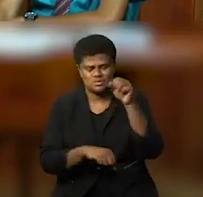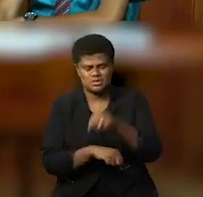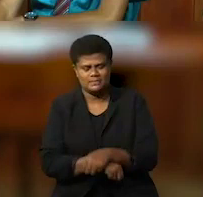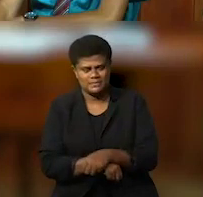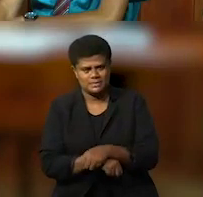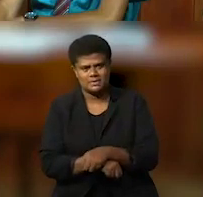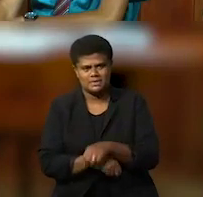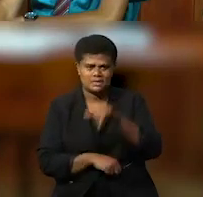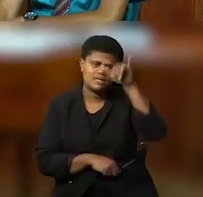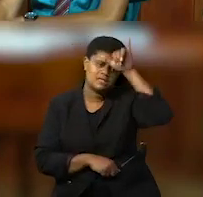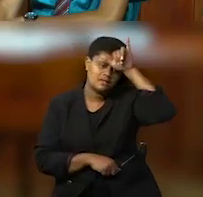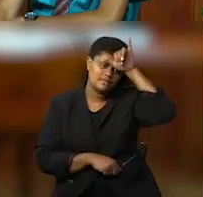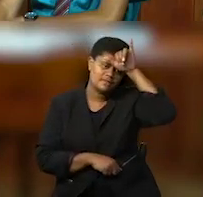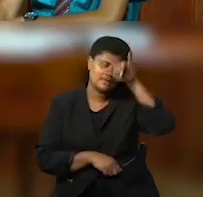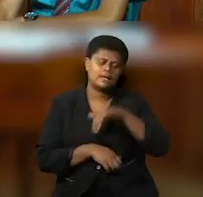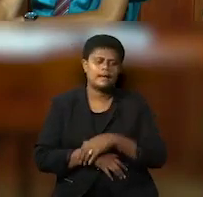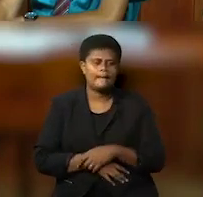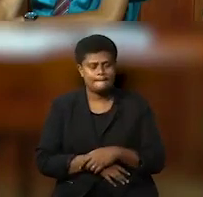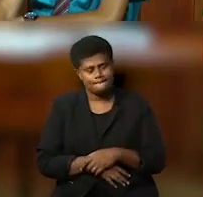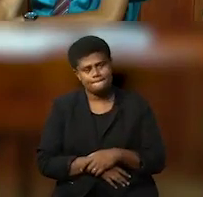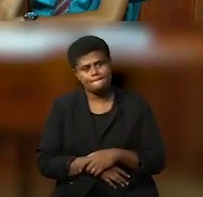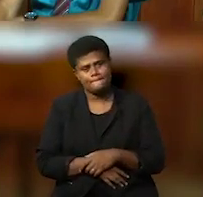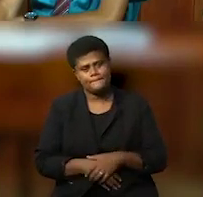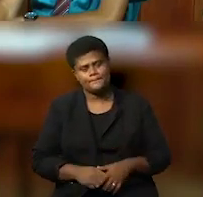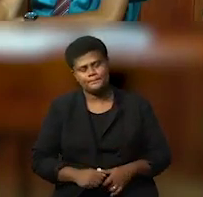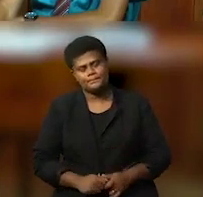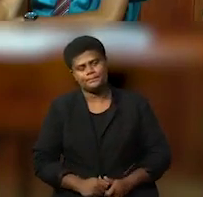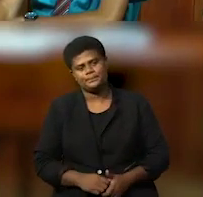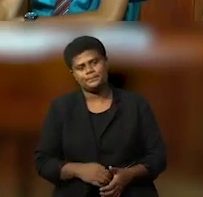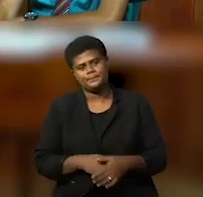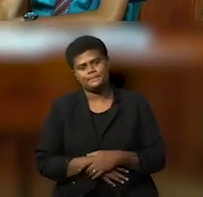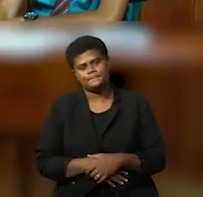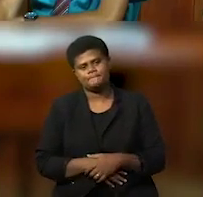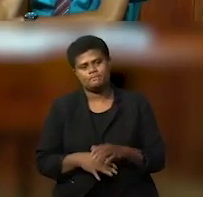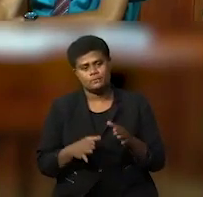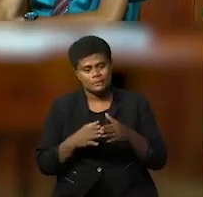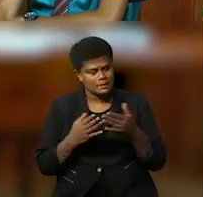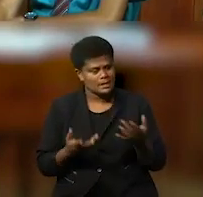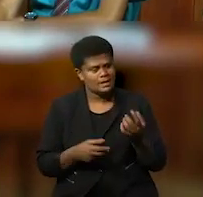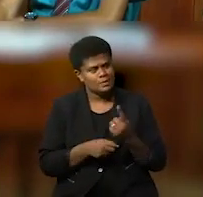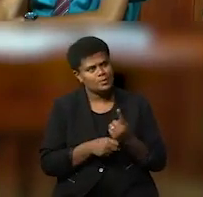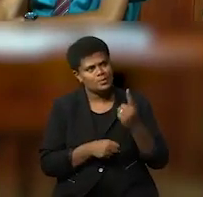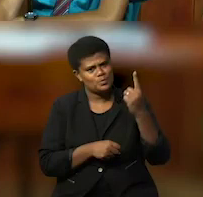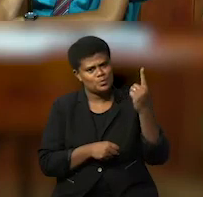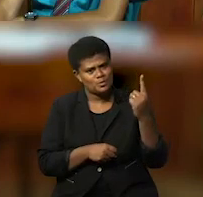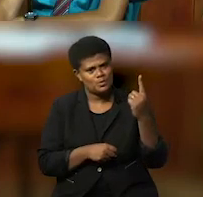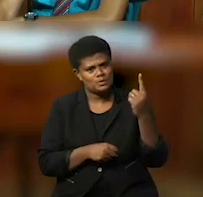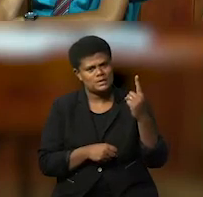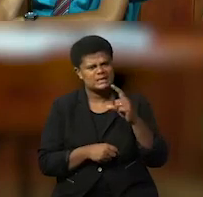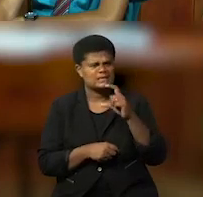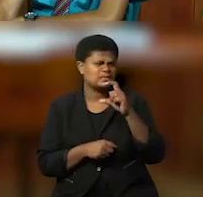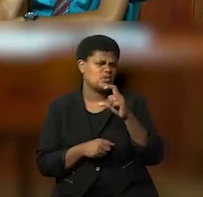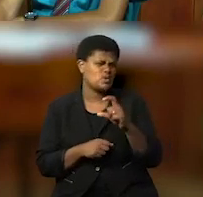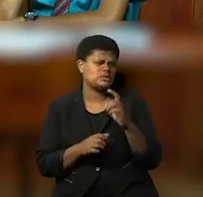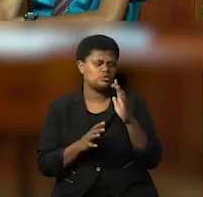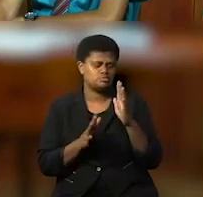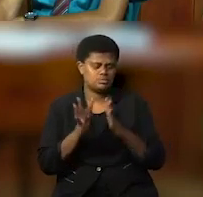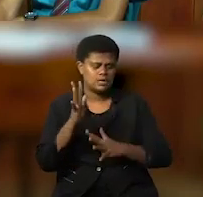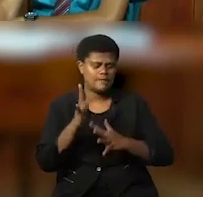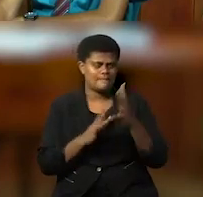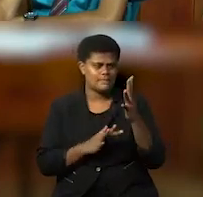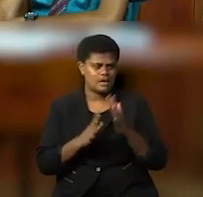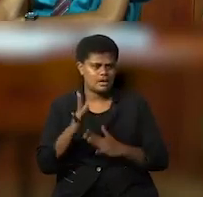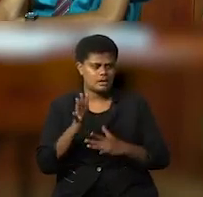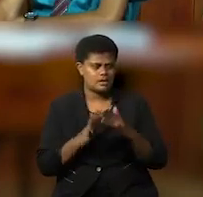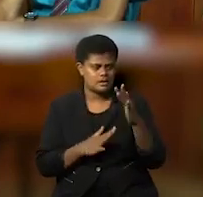thing about the king of the unshakable kingdom being a consuming fire is that it means that our redemption is